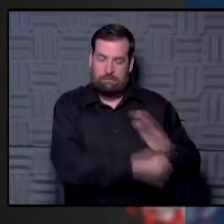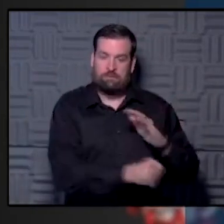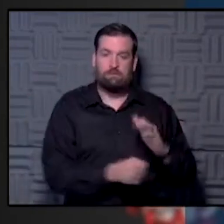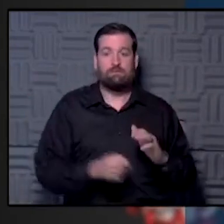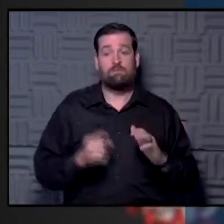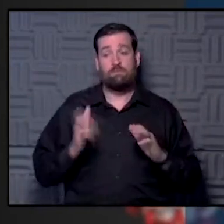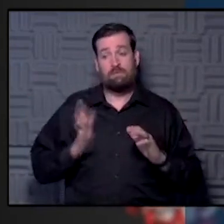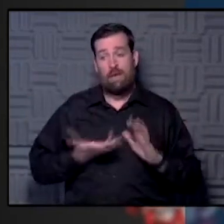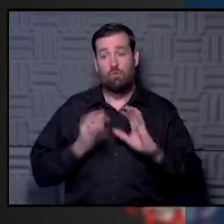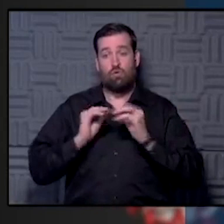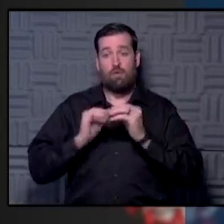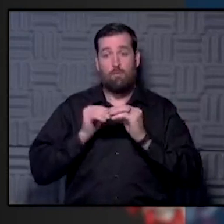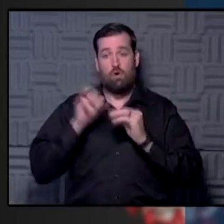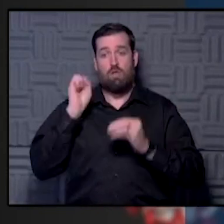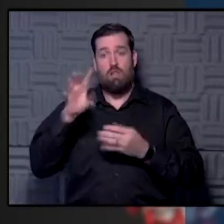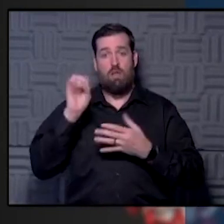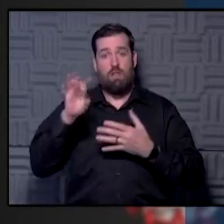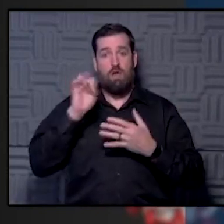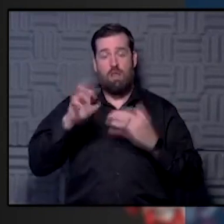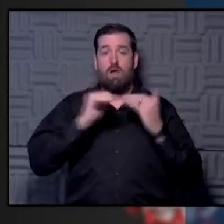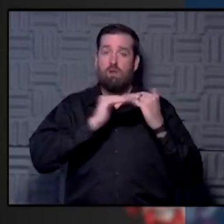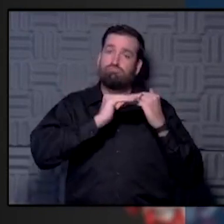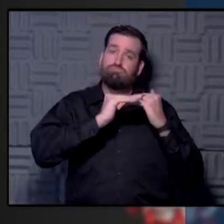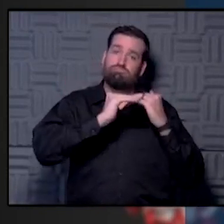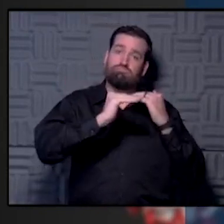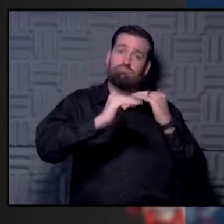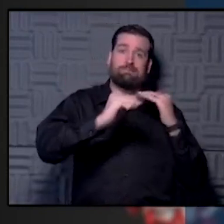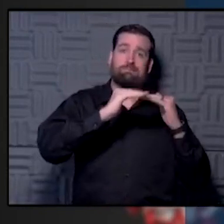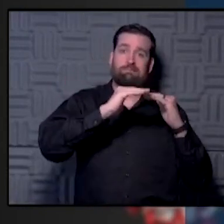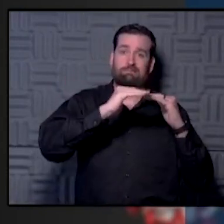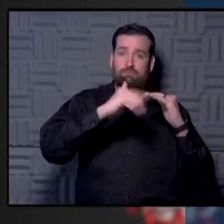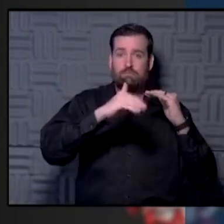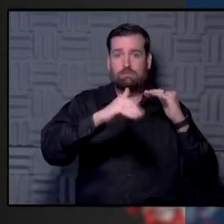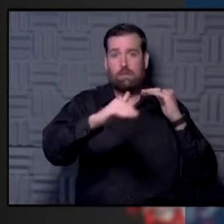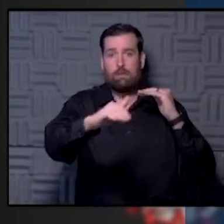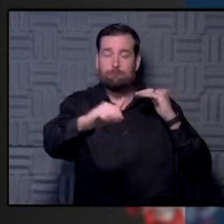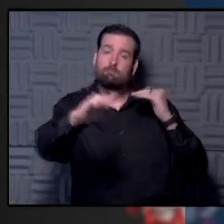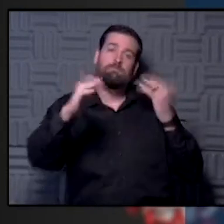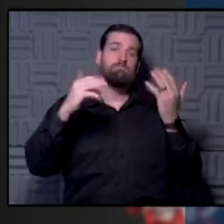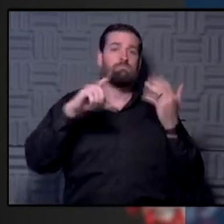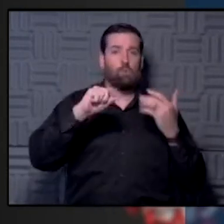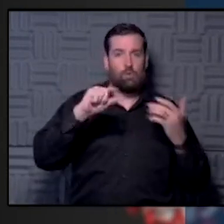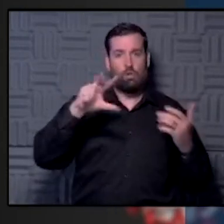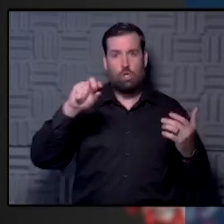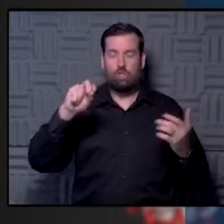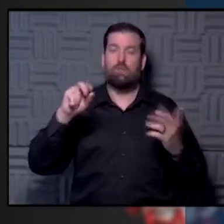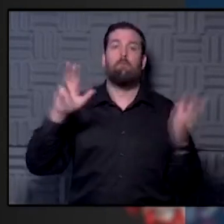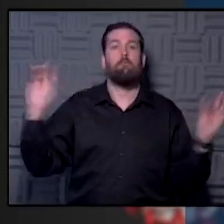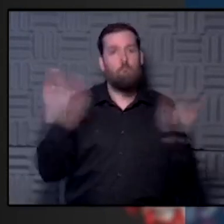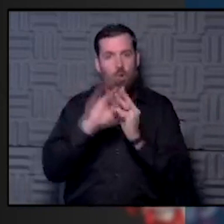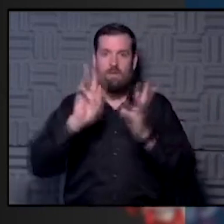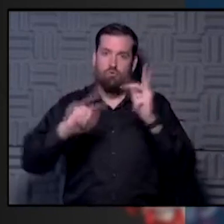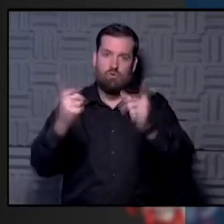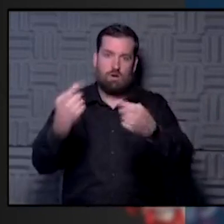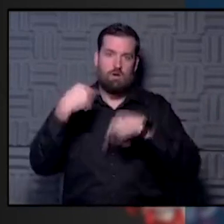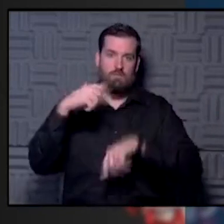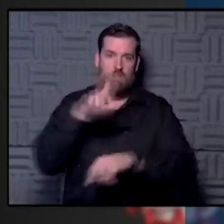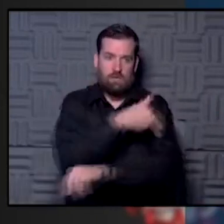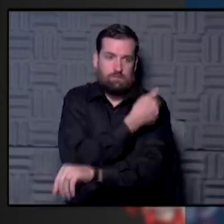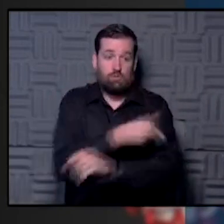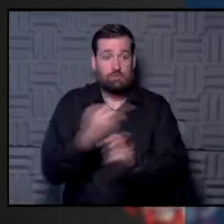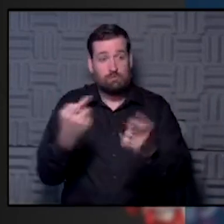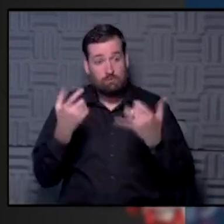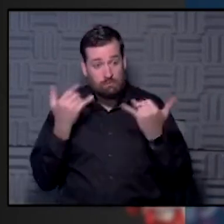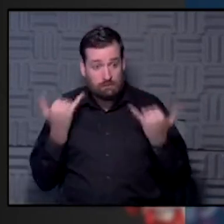that we share with you daily has been plateauing or fluctuating in the 20s or 30s, more people are coming to the hospital. The next line shows that